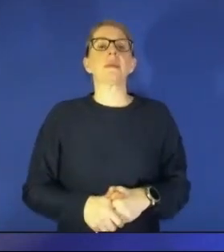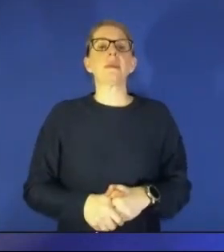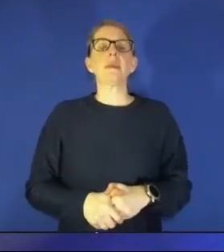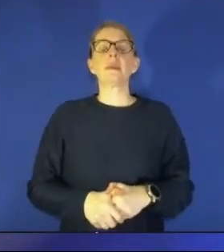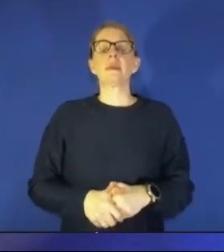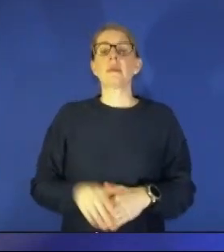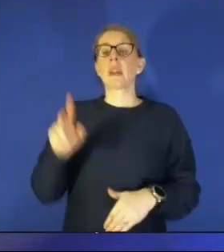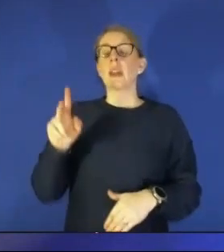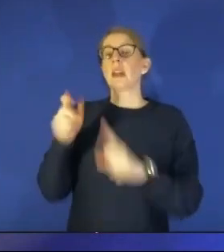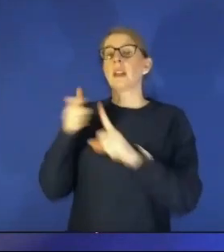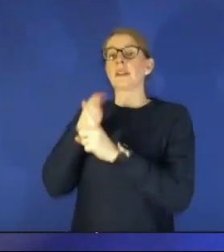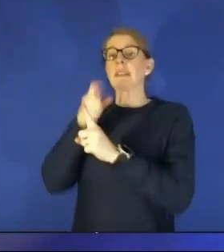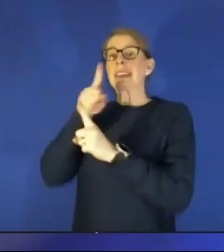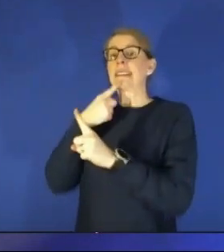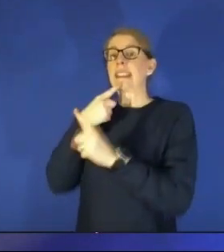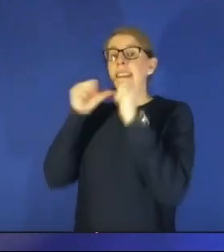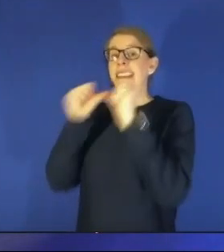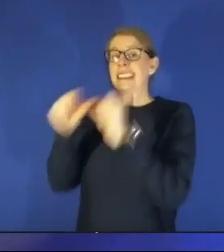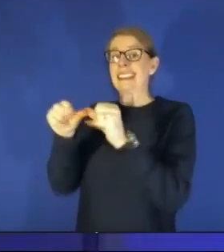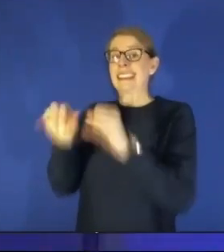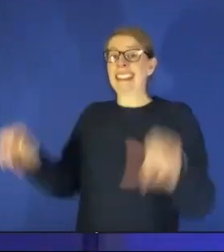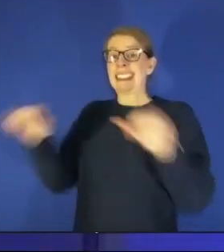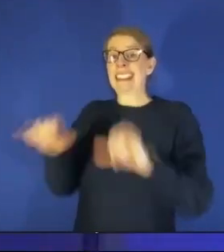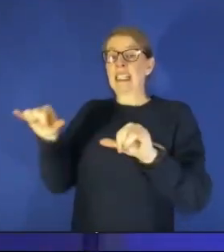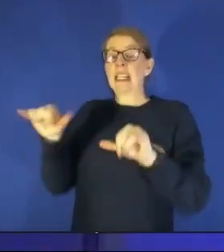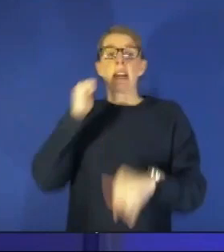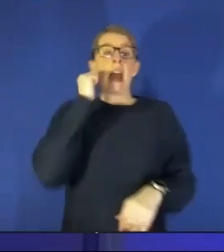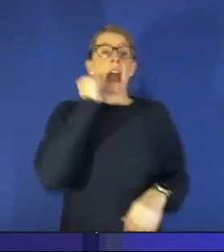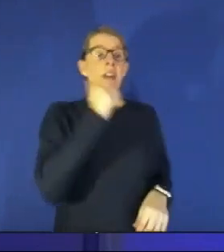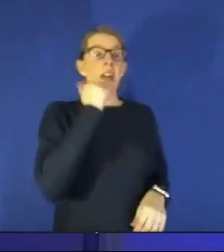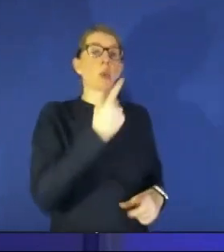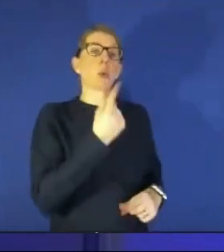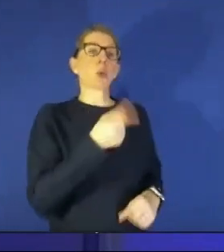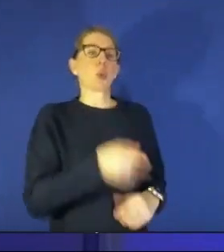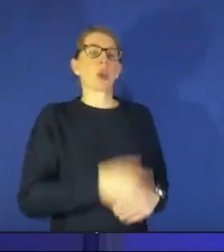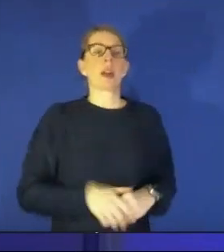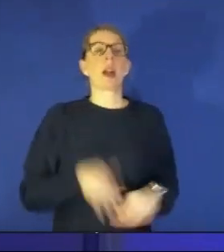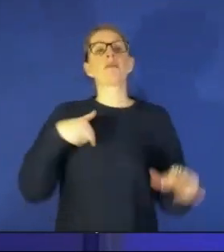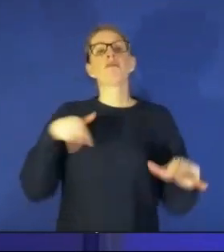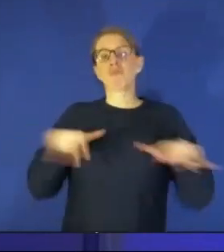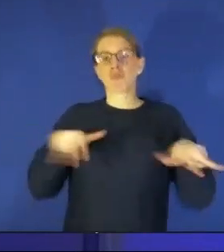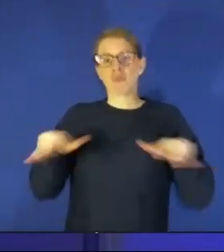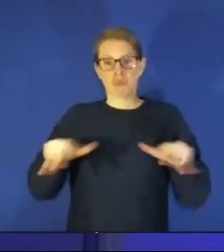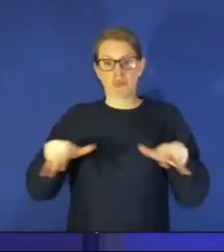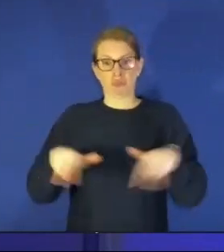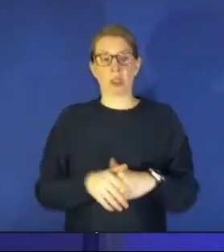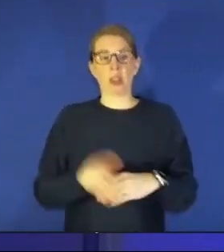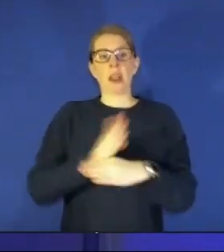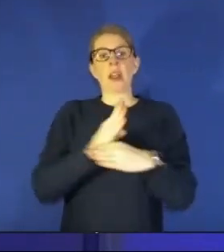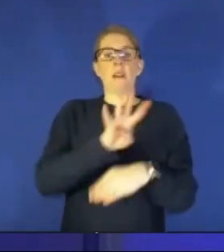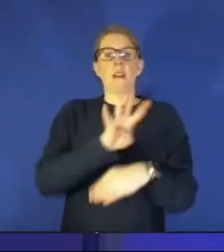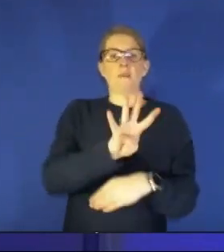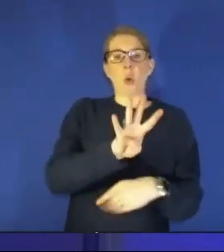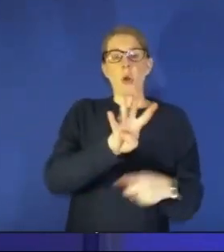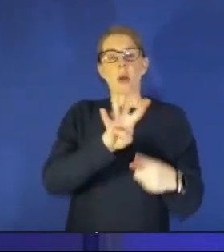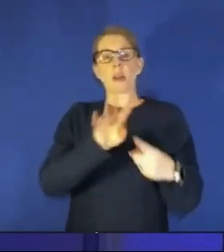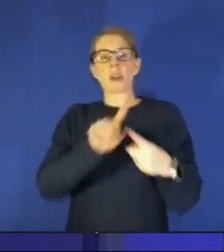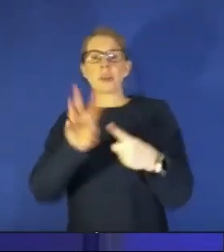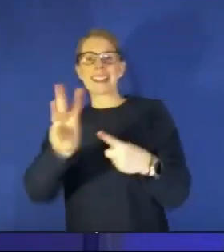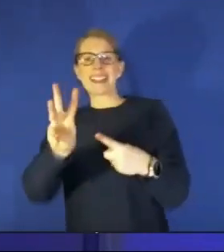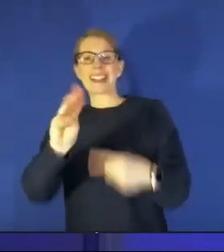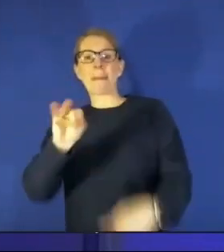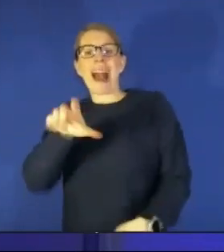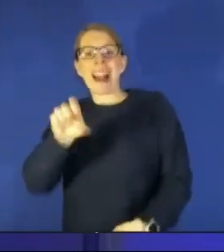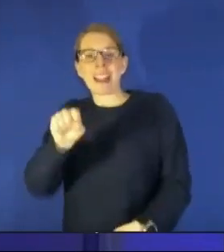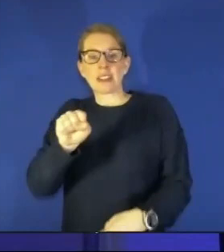is the key. What do you do daily? What would that look like? Every day, I walk basically between 4 and 6 miles every day. I used to